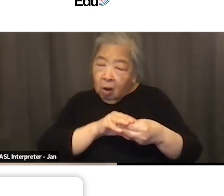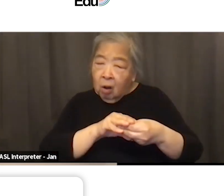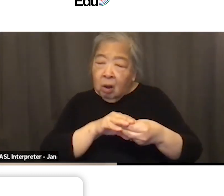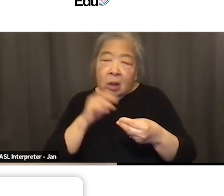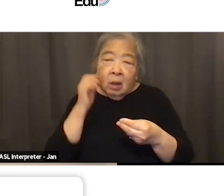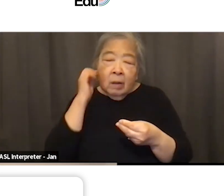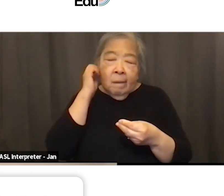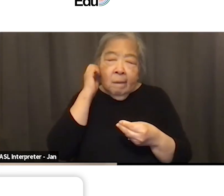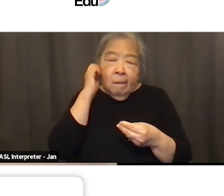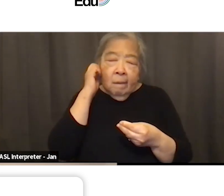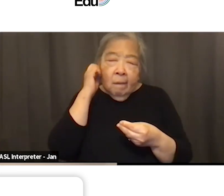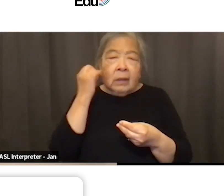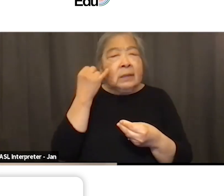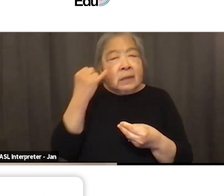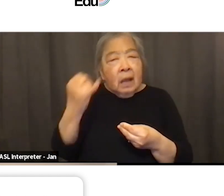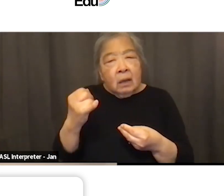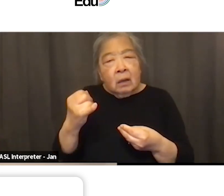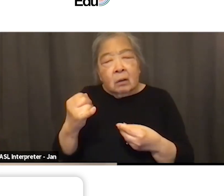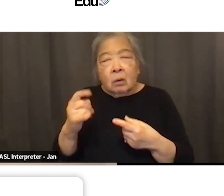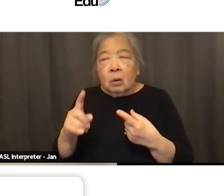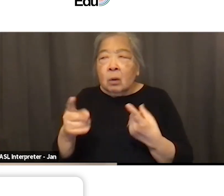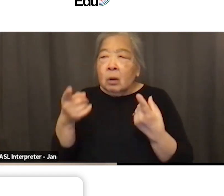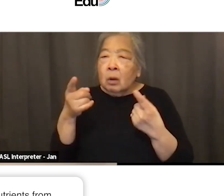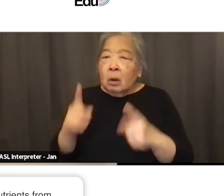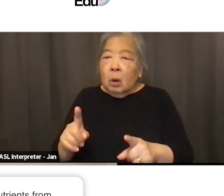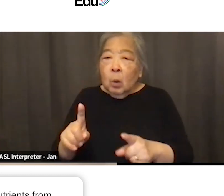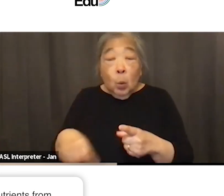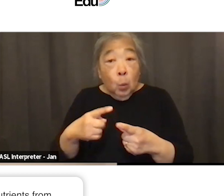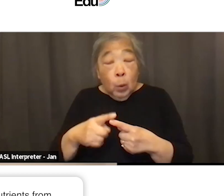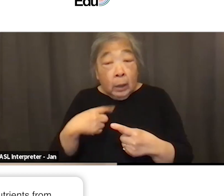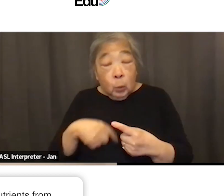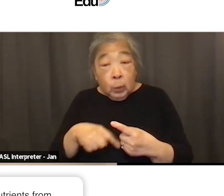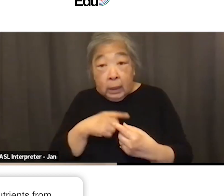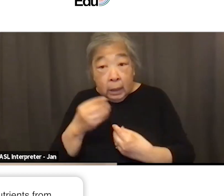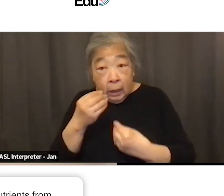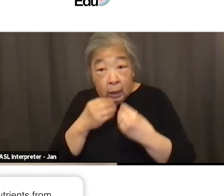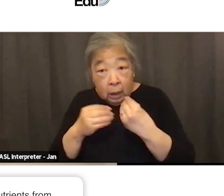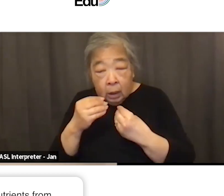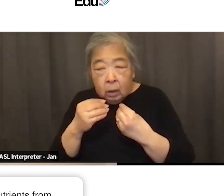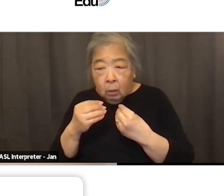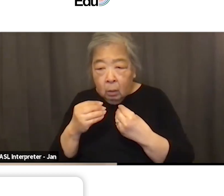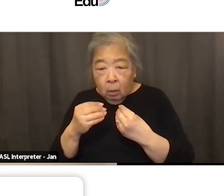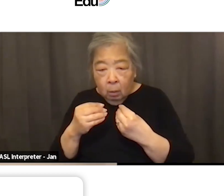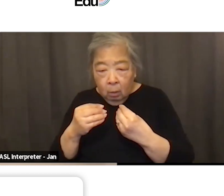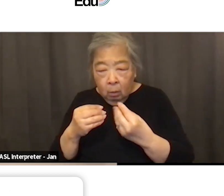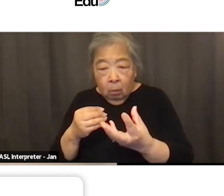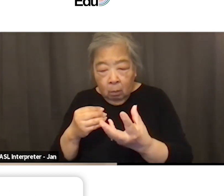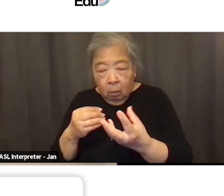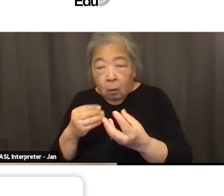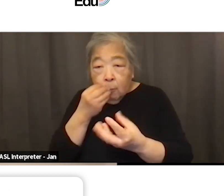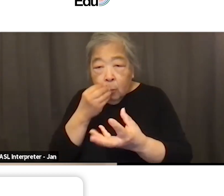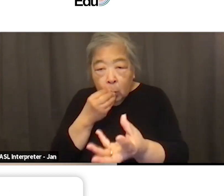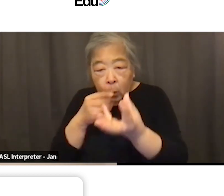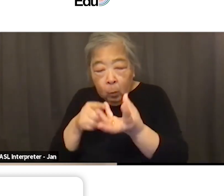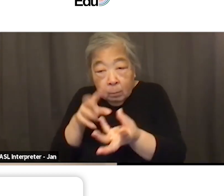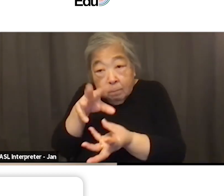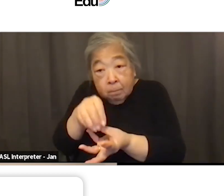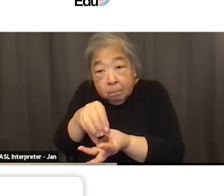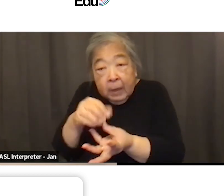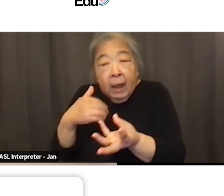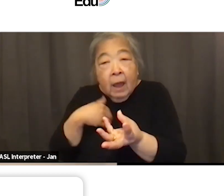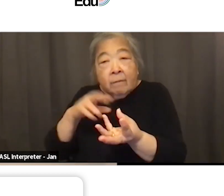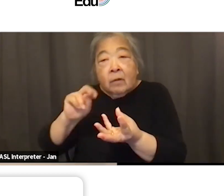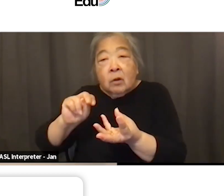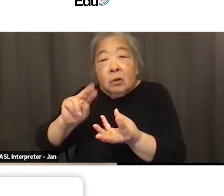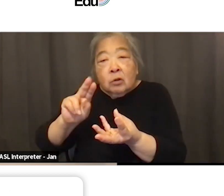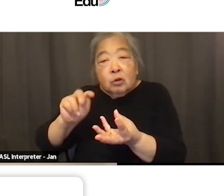we eat food, right? Like all, you know, we want the nutrients from food. You know, you can't just have protein. You can't